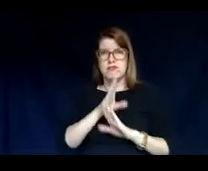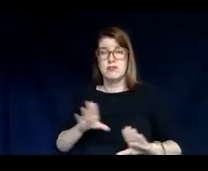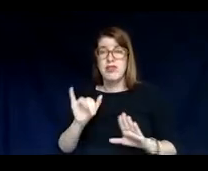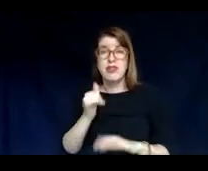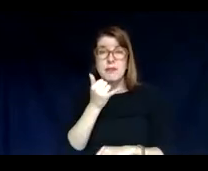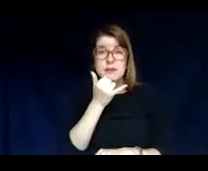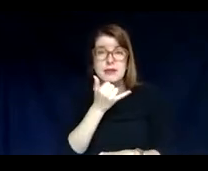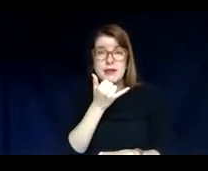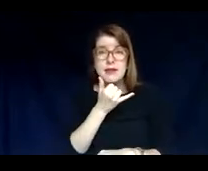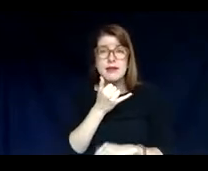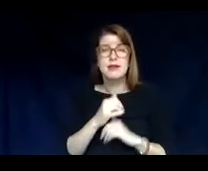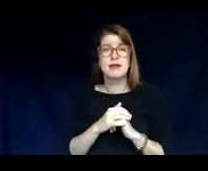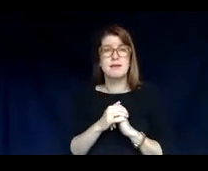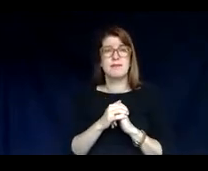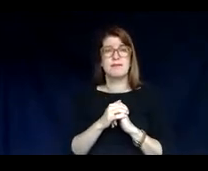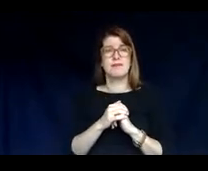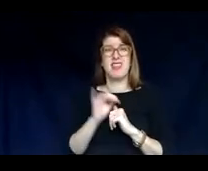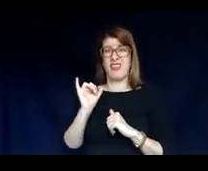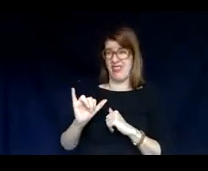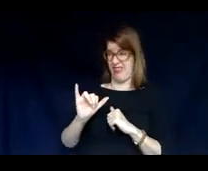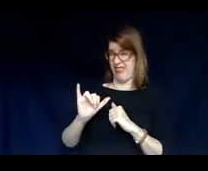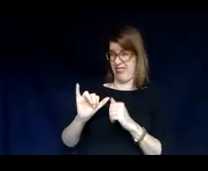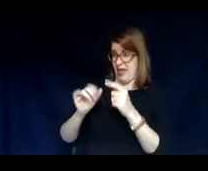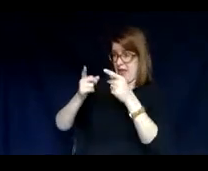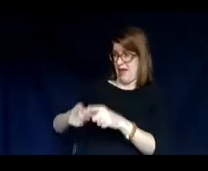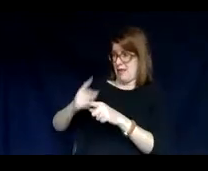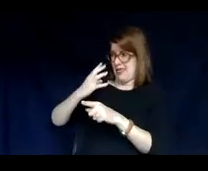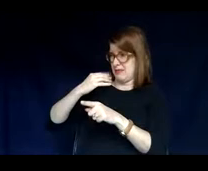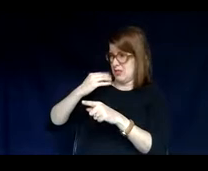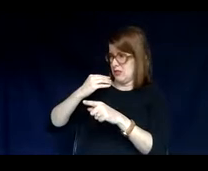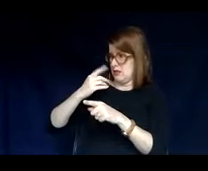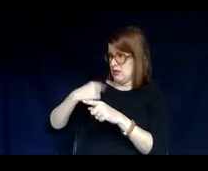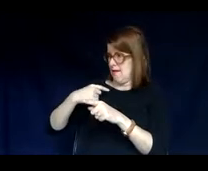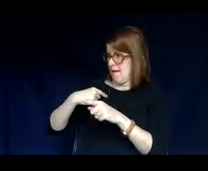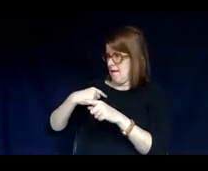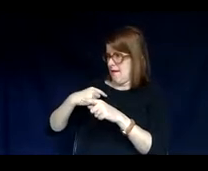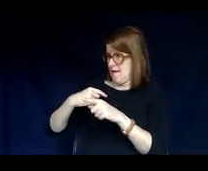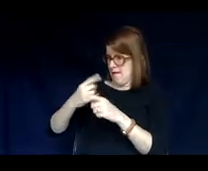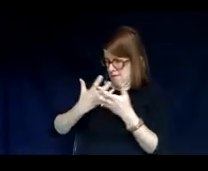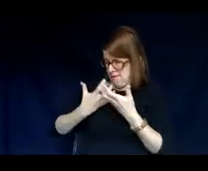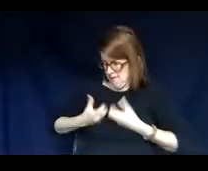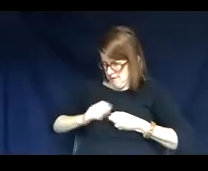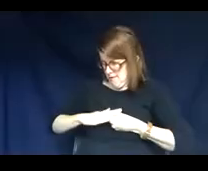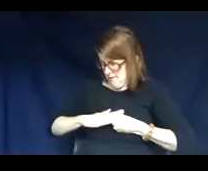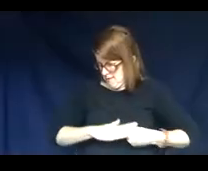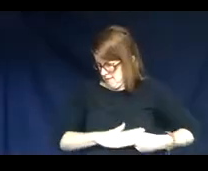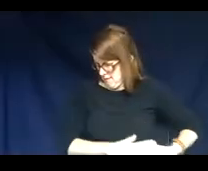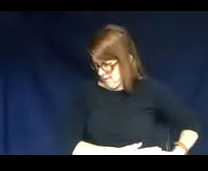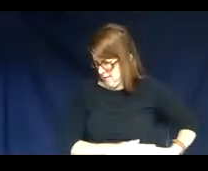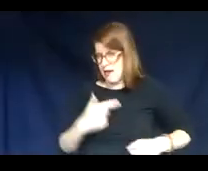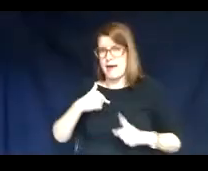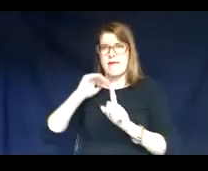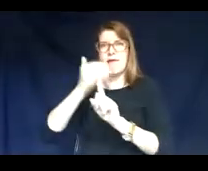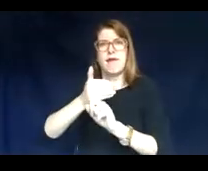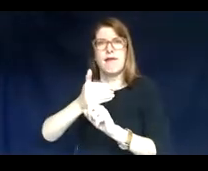You see, I took my story and locked it up in a prison of shame and condemnation so I could pretend to be the same to the external world.